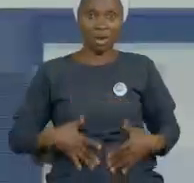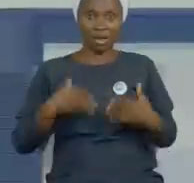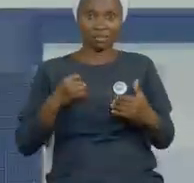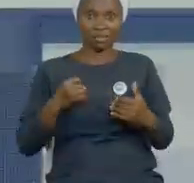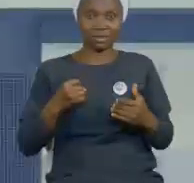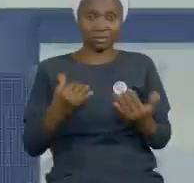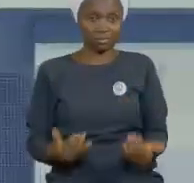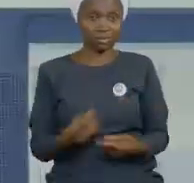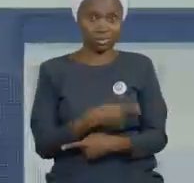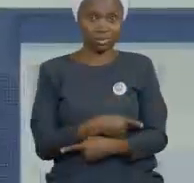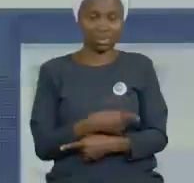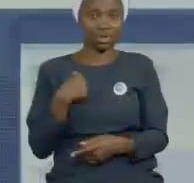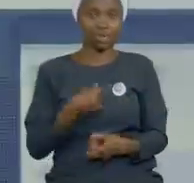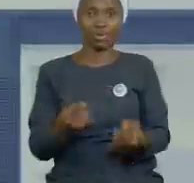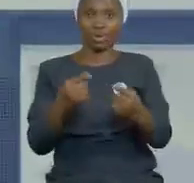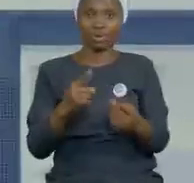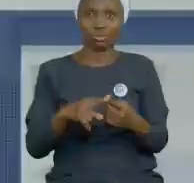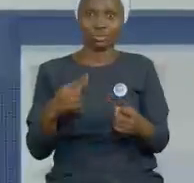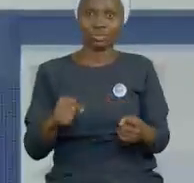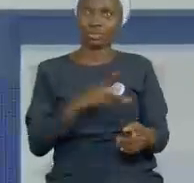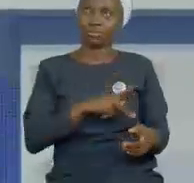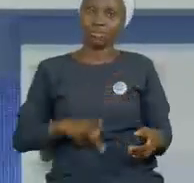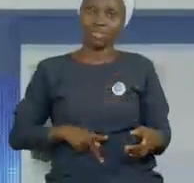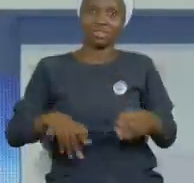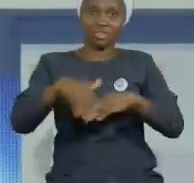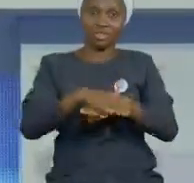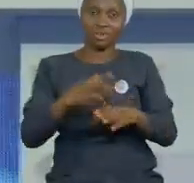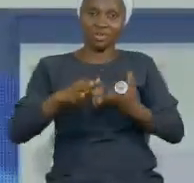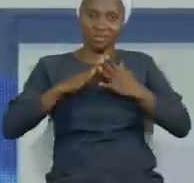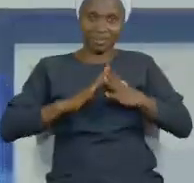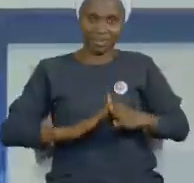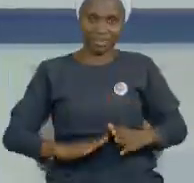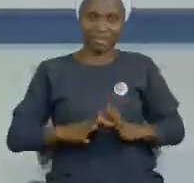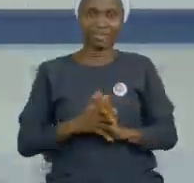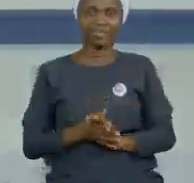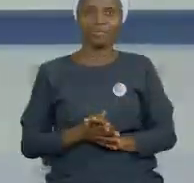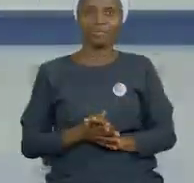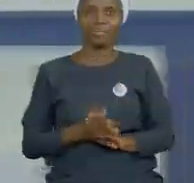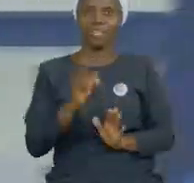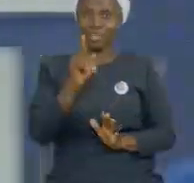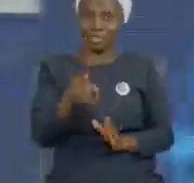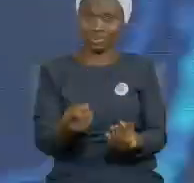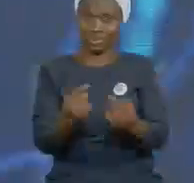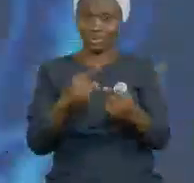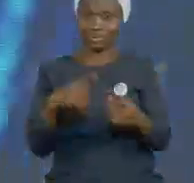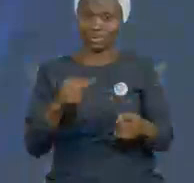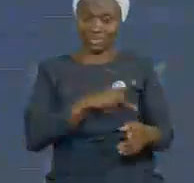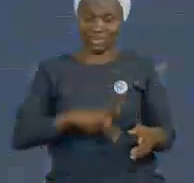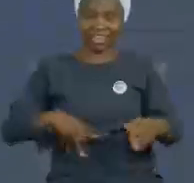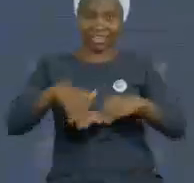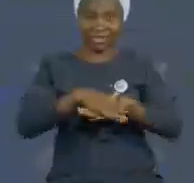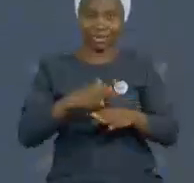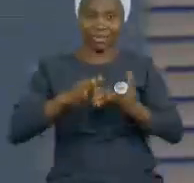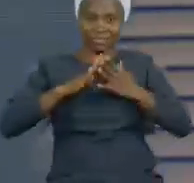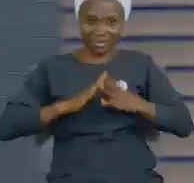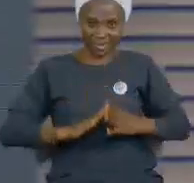Today, we come to the kingdom of peace. You come to the kingdom of